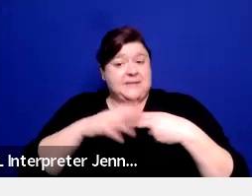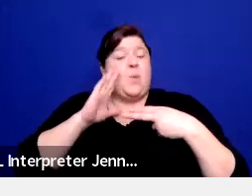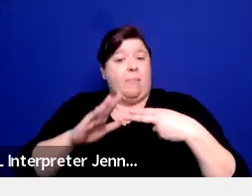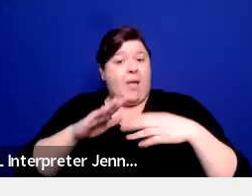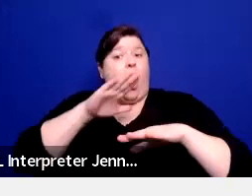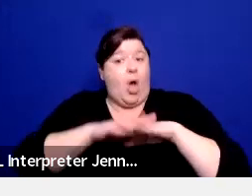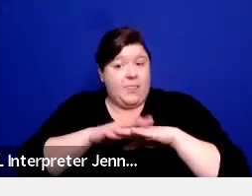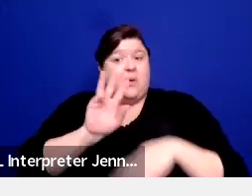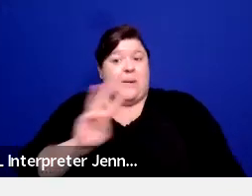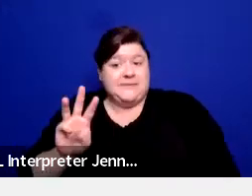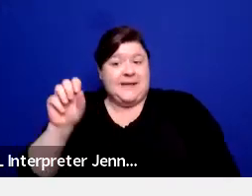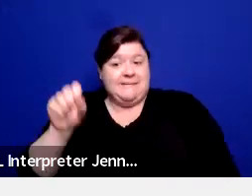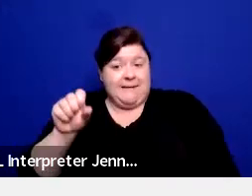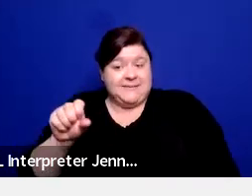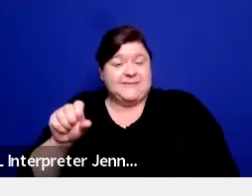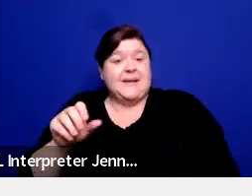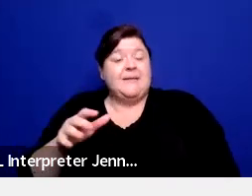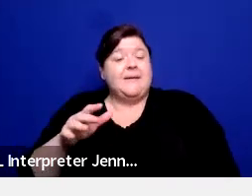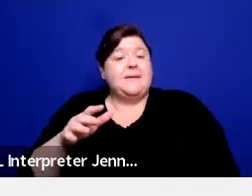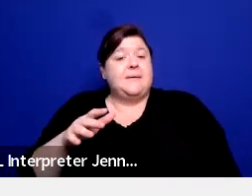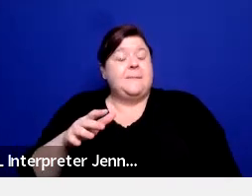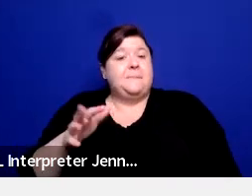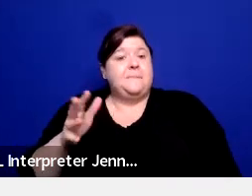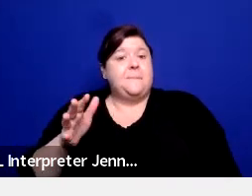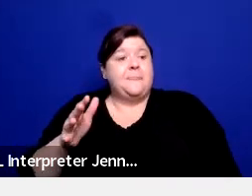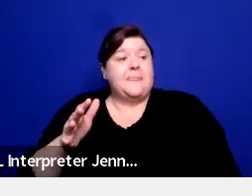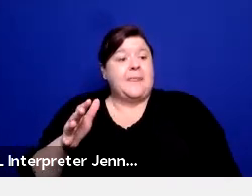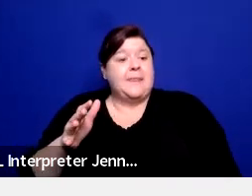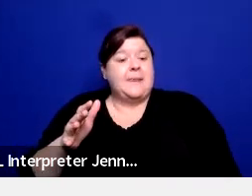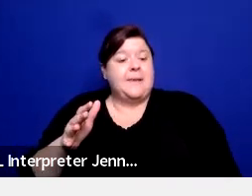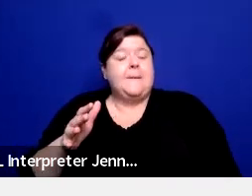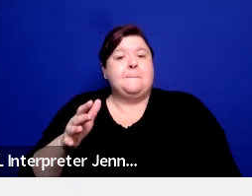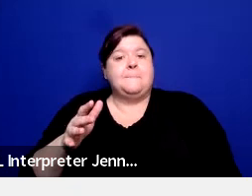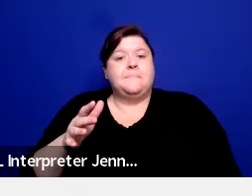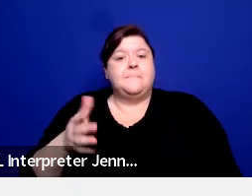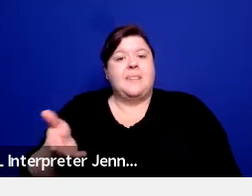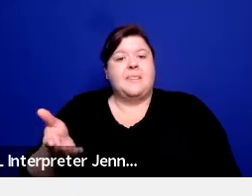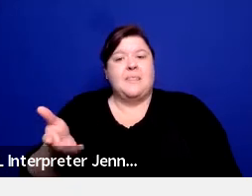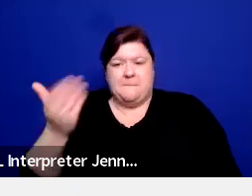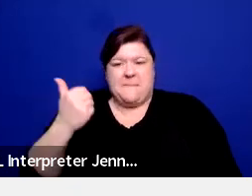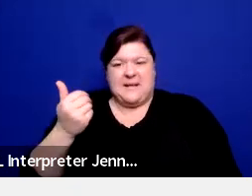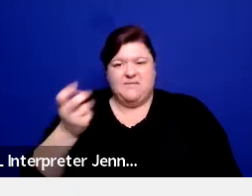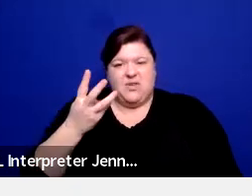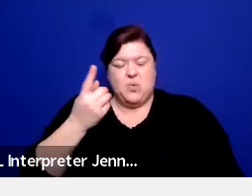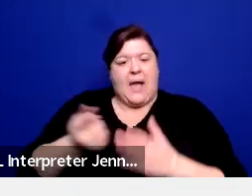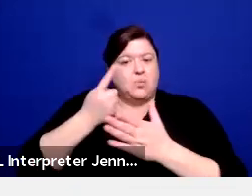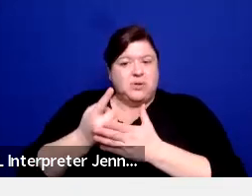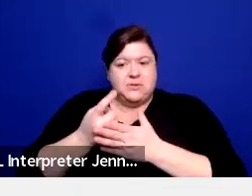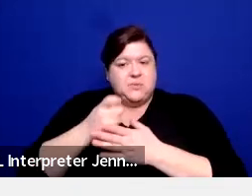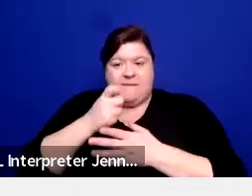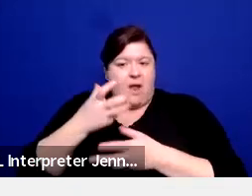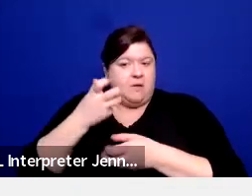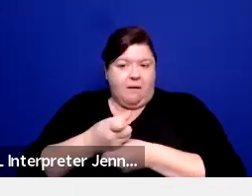website. And given that some of these changes were in the last several hours, we have not gotten